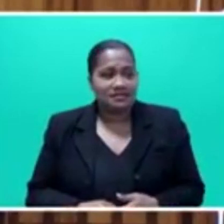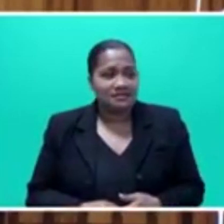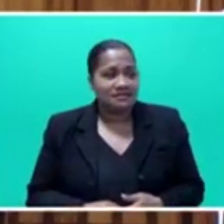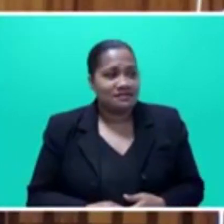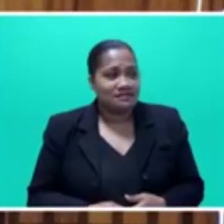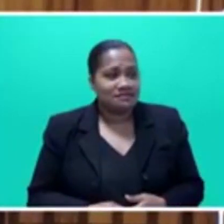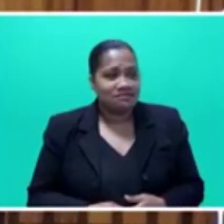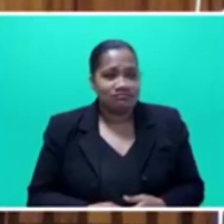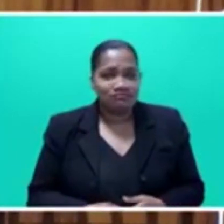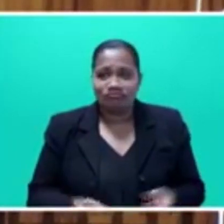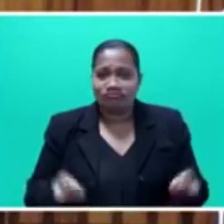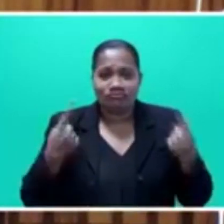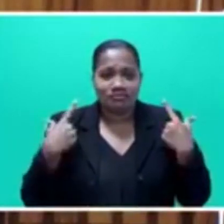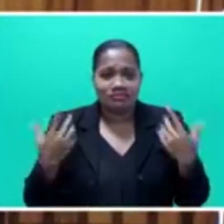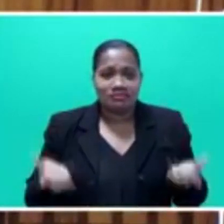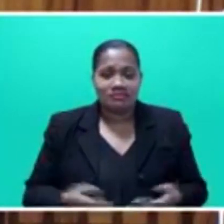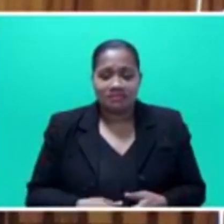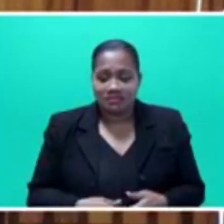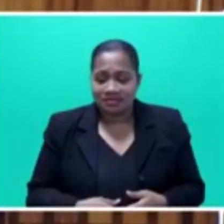You see, they are